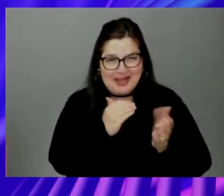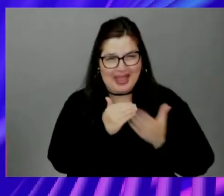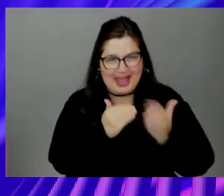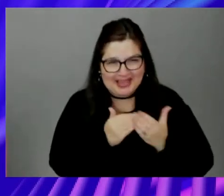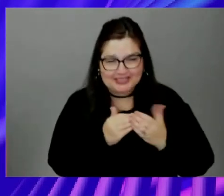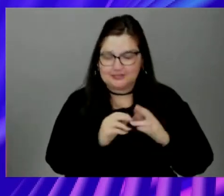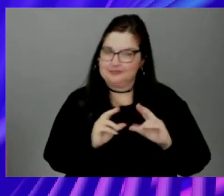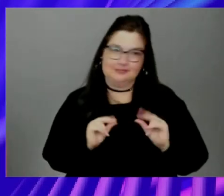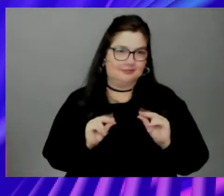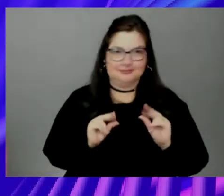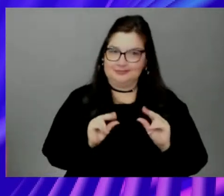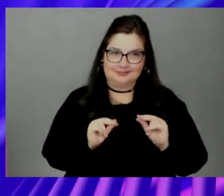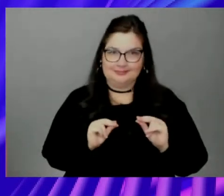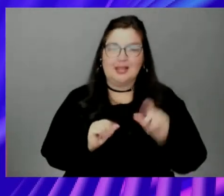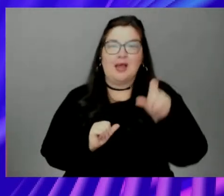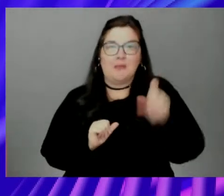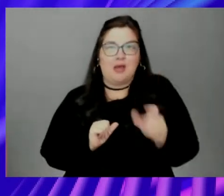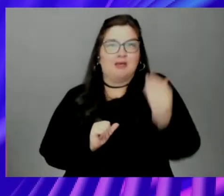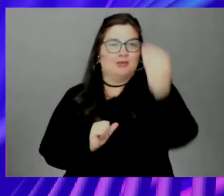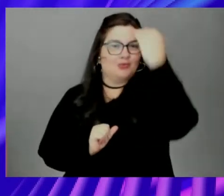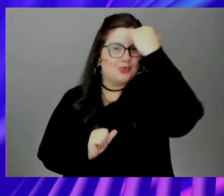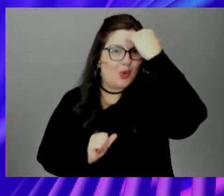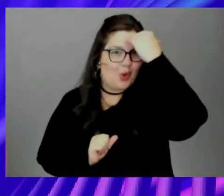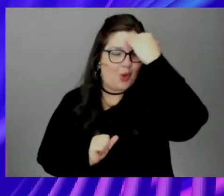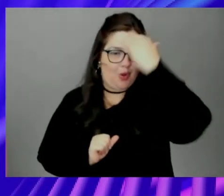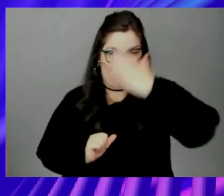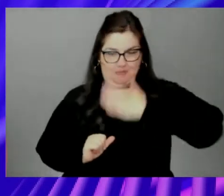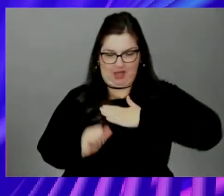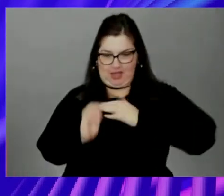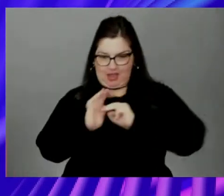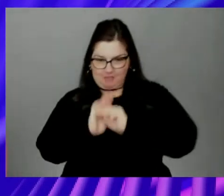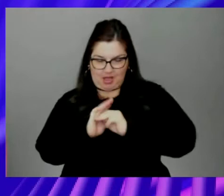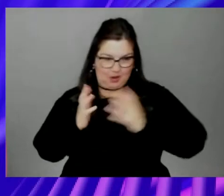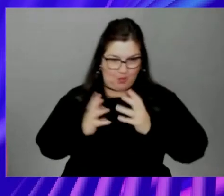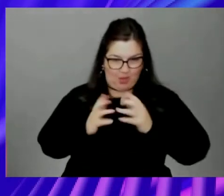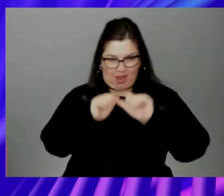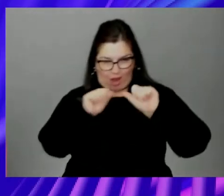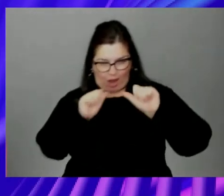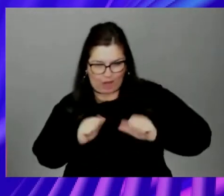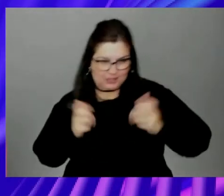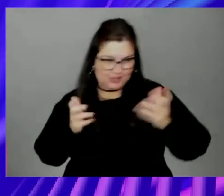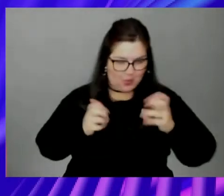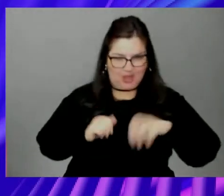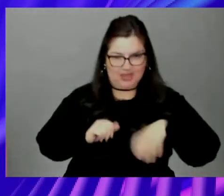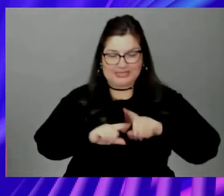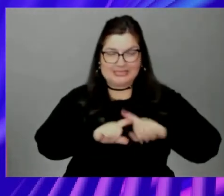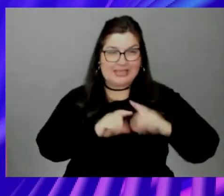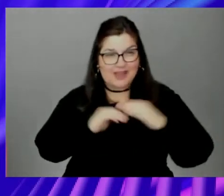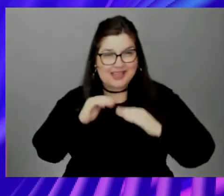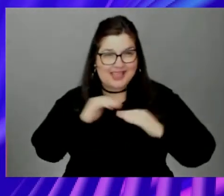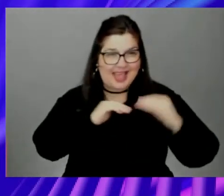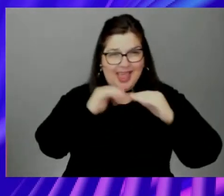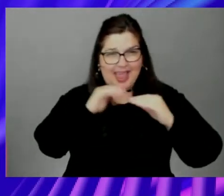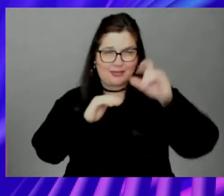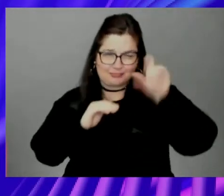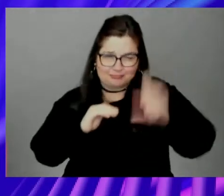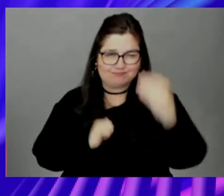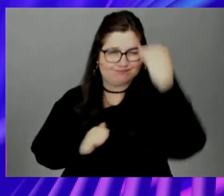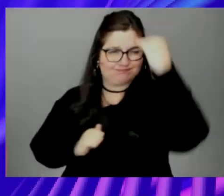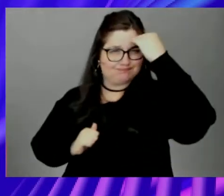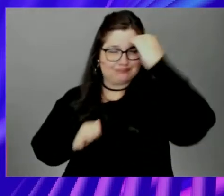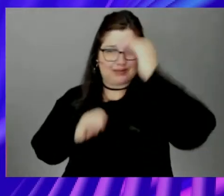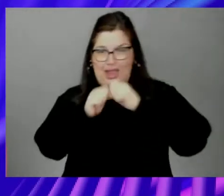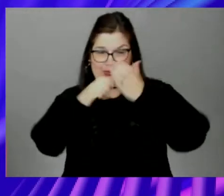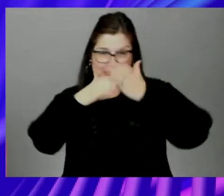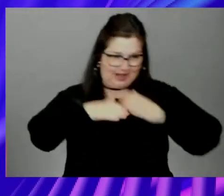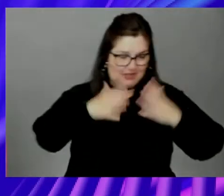know what my model is, what is the architecture, what are the different layers, how do I, divide it.